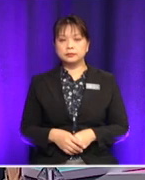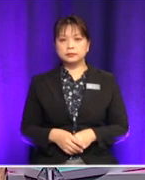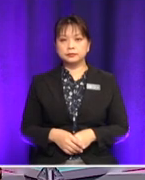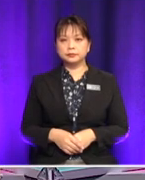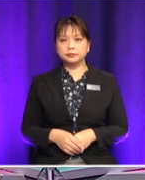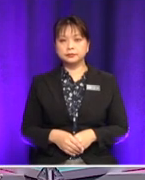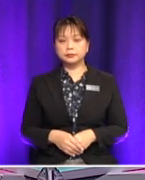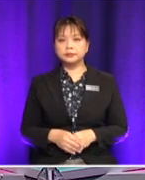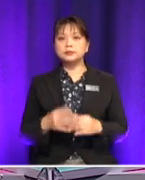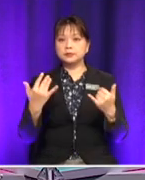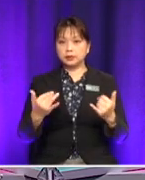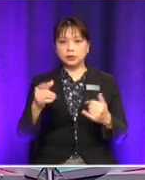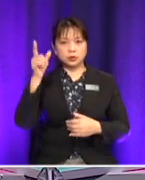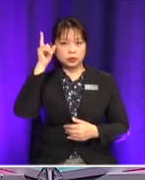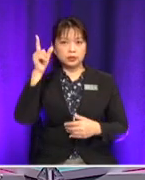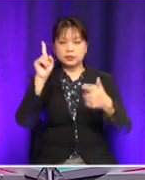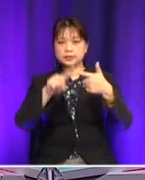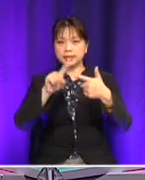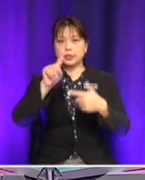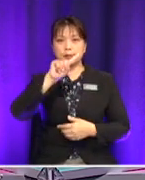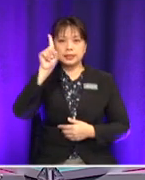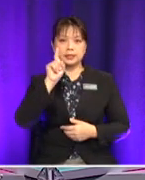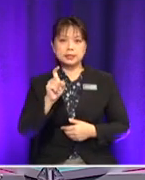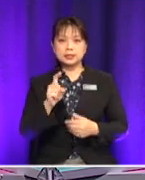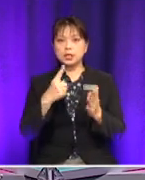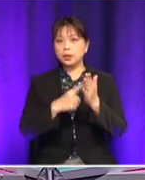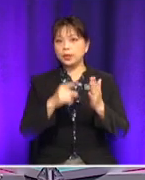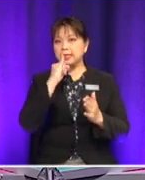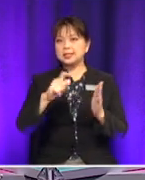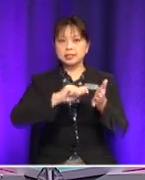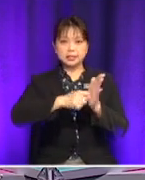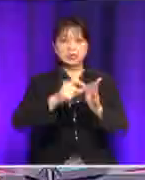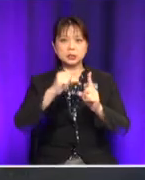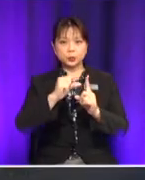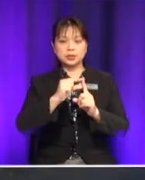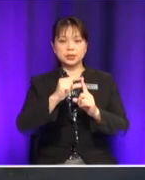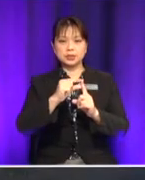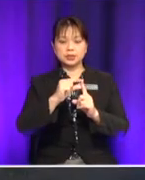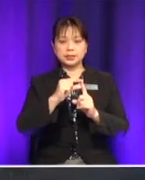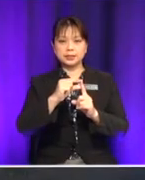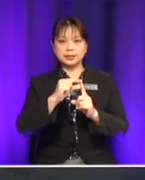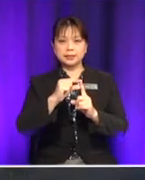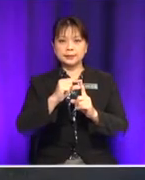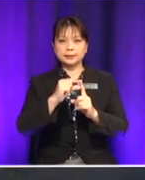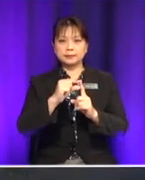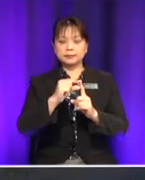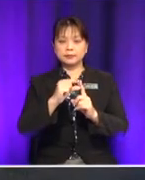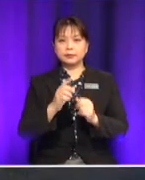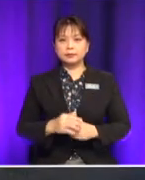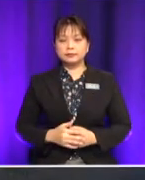the second question. What can be the keywords? Anyone in the house wants to give it a shot? Anyone? Who's next? Can I